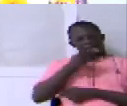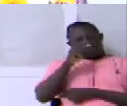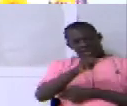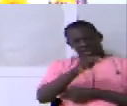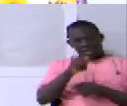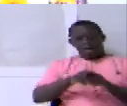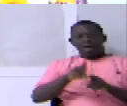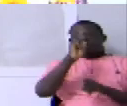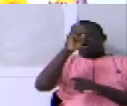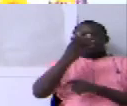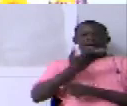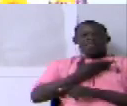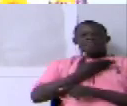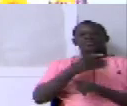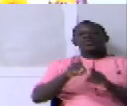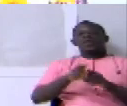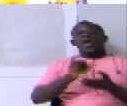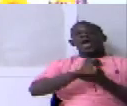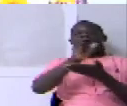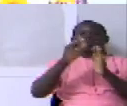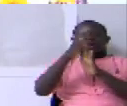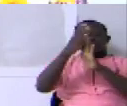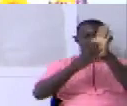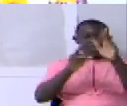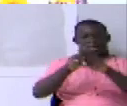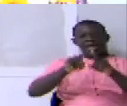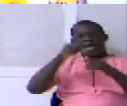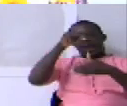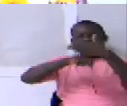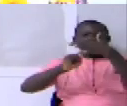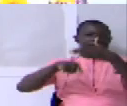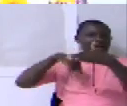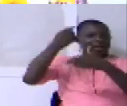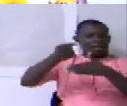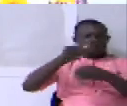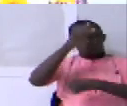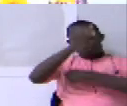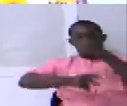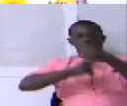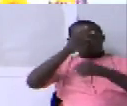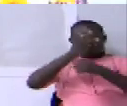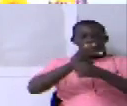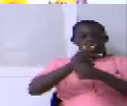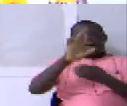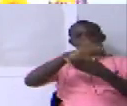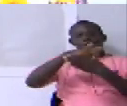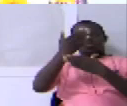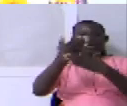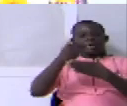there is an accountability in the next world between me and them. I